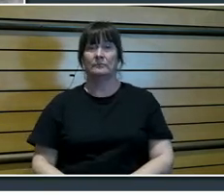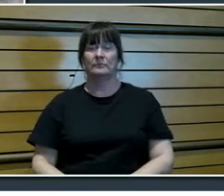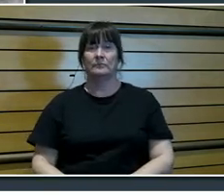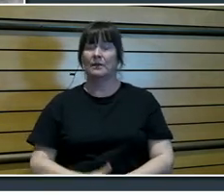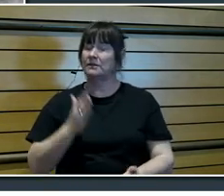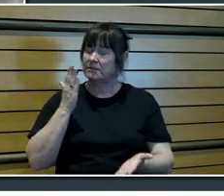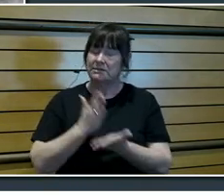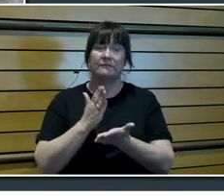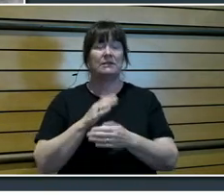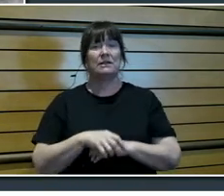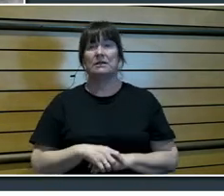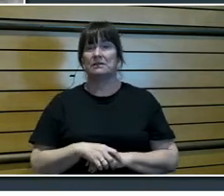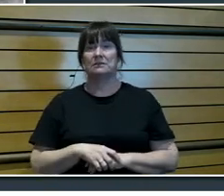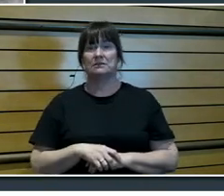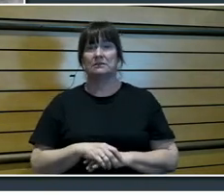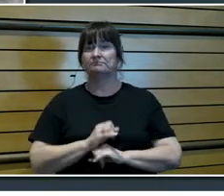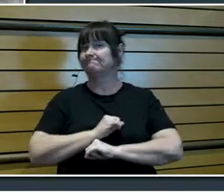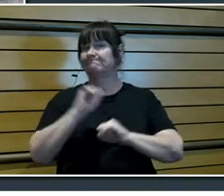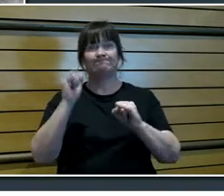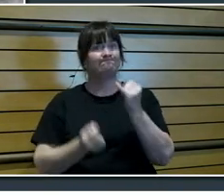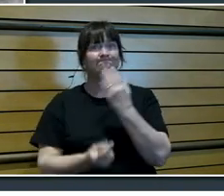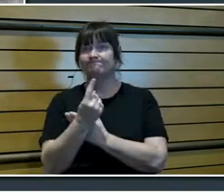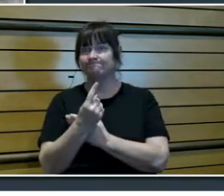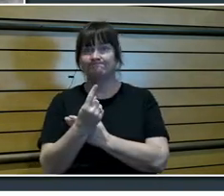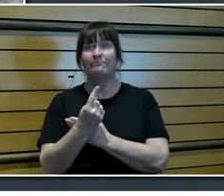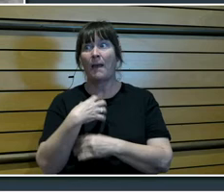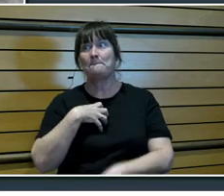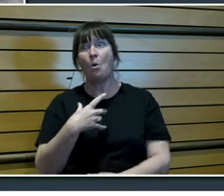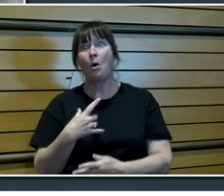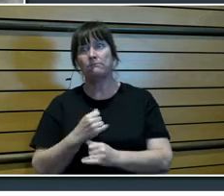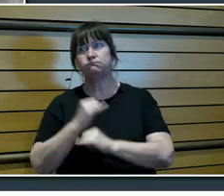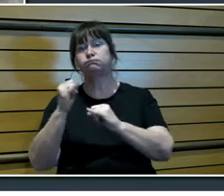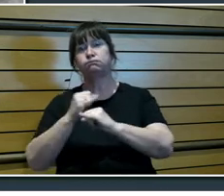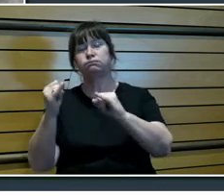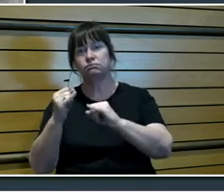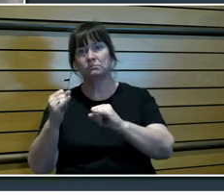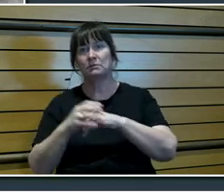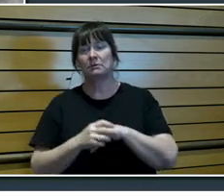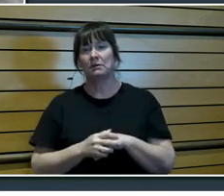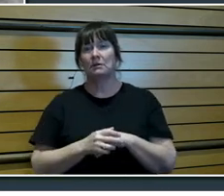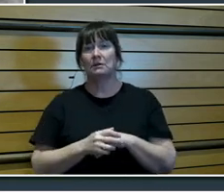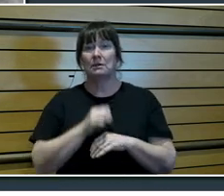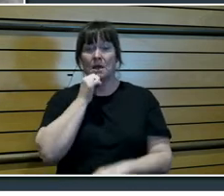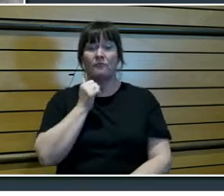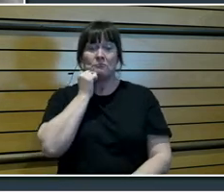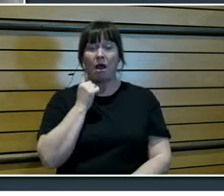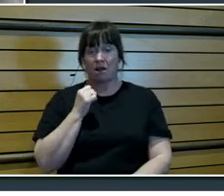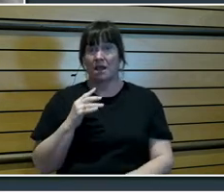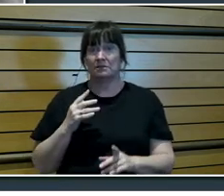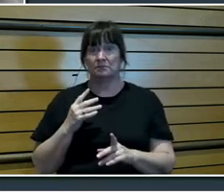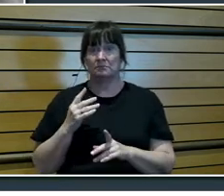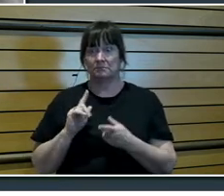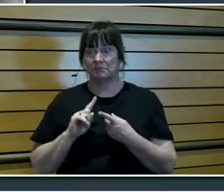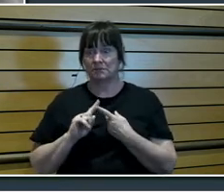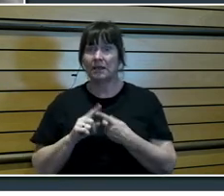Without doubt, these devastating events and countless others would not have happened if Māori had retained their representation at the